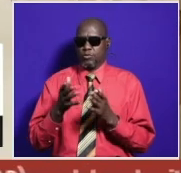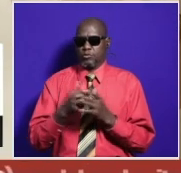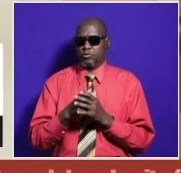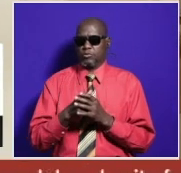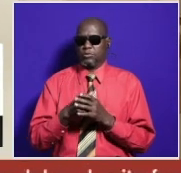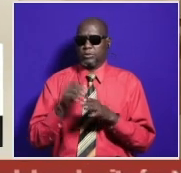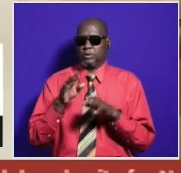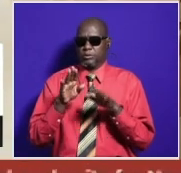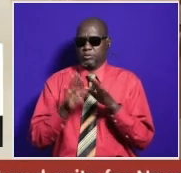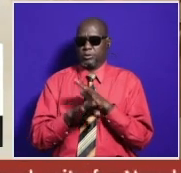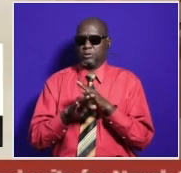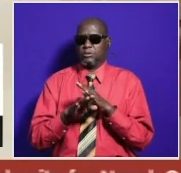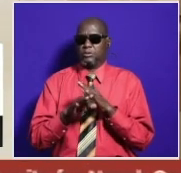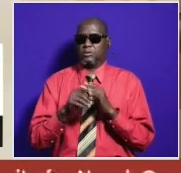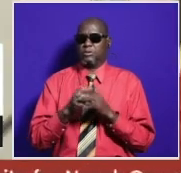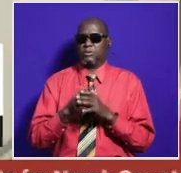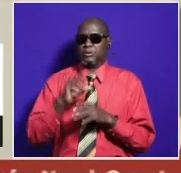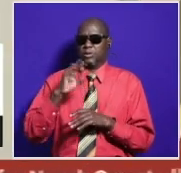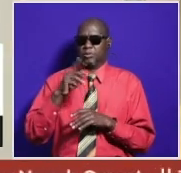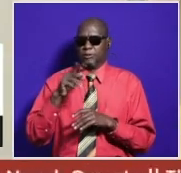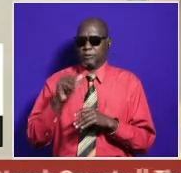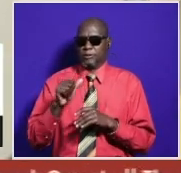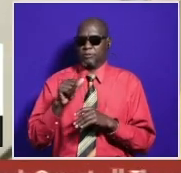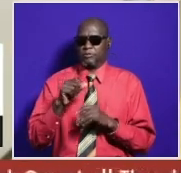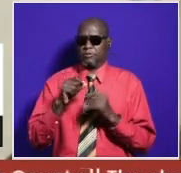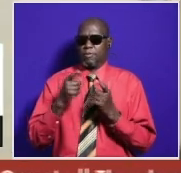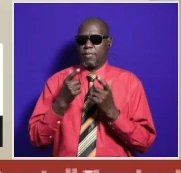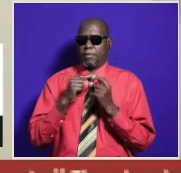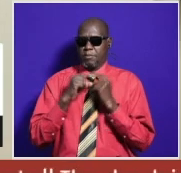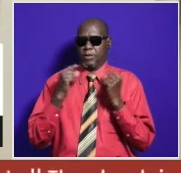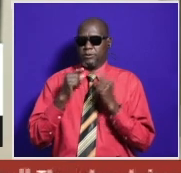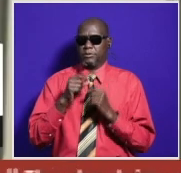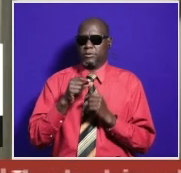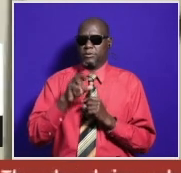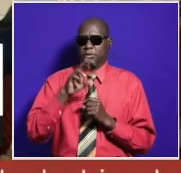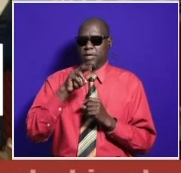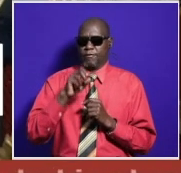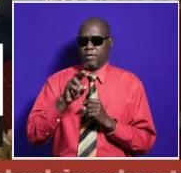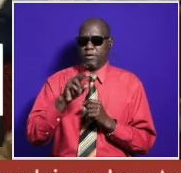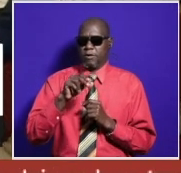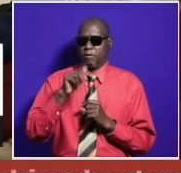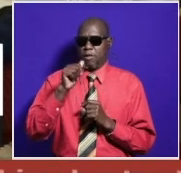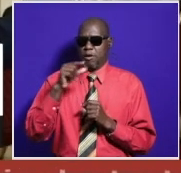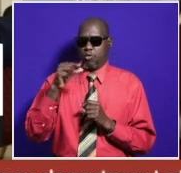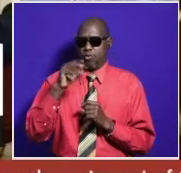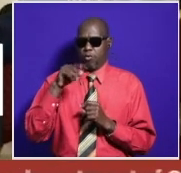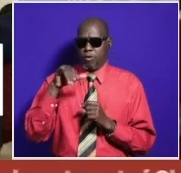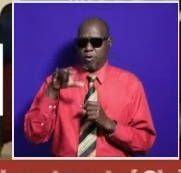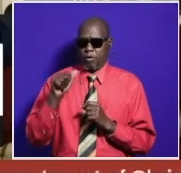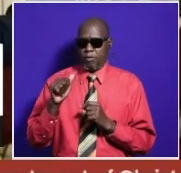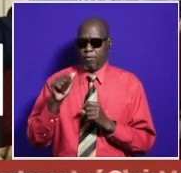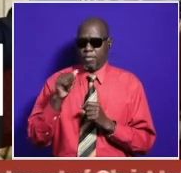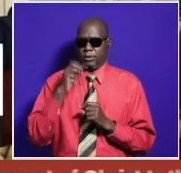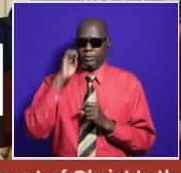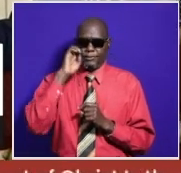chaplaincy CITAM, Reverend Evans Agoya, the main objective of the training is to prepare school chaplains on how to offer spiritual care and